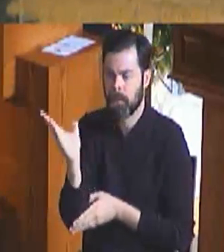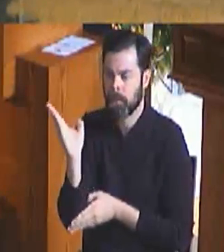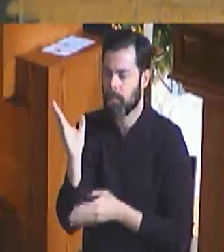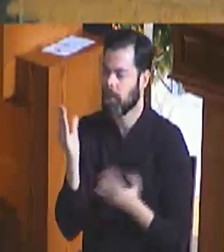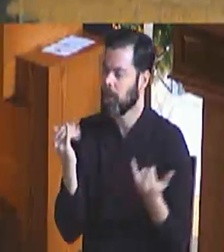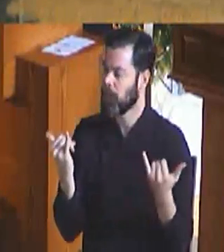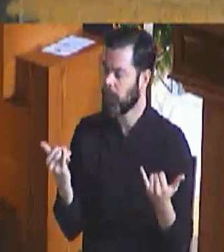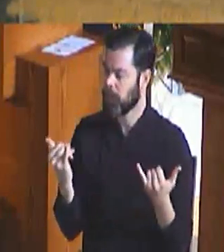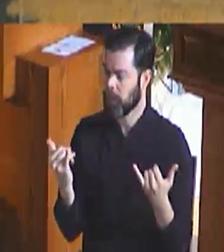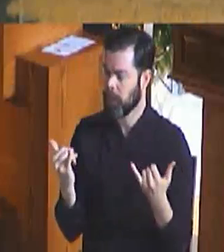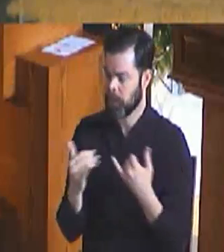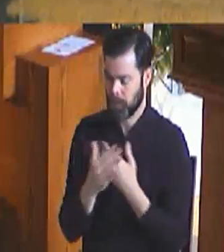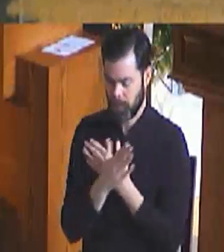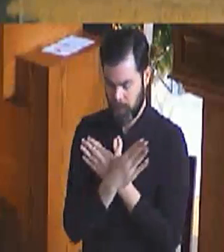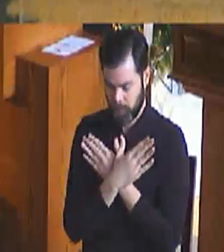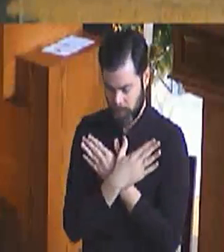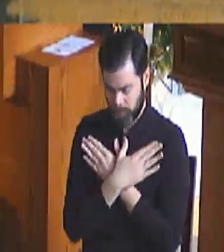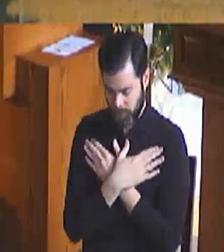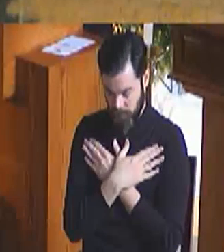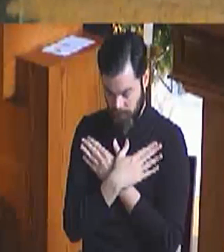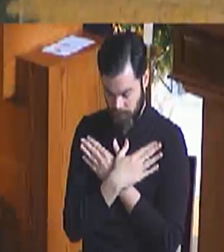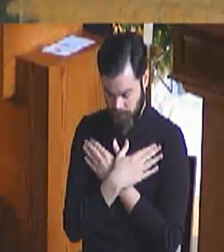rest.